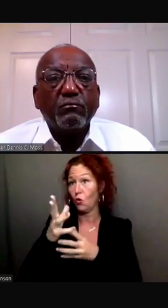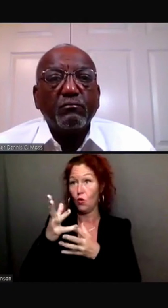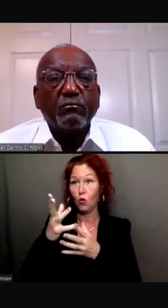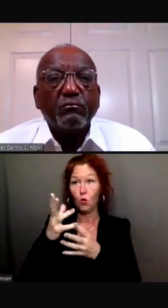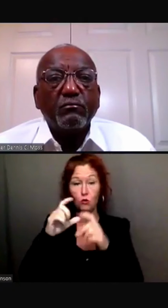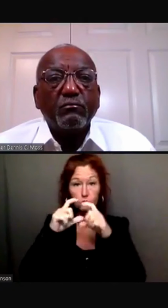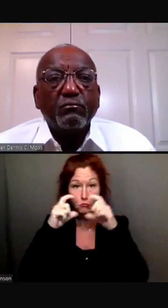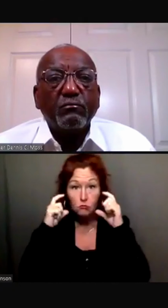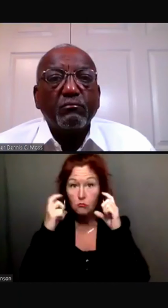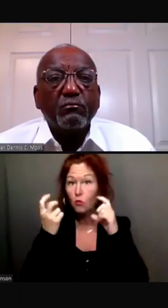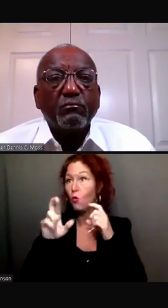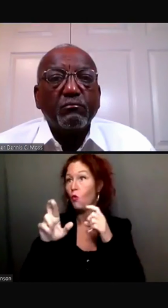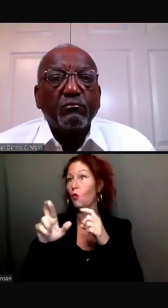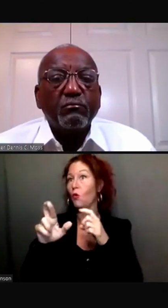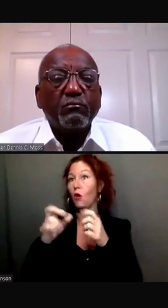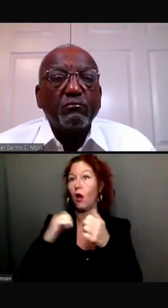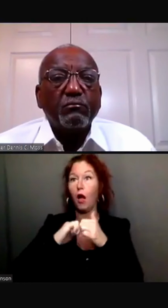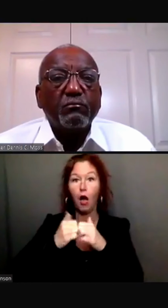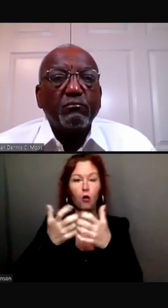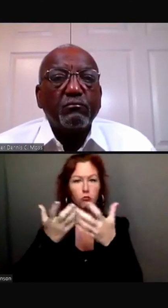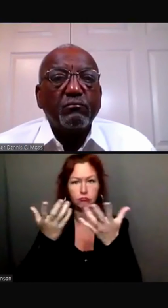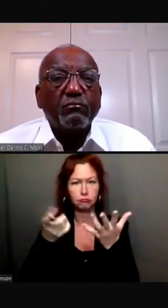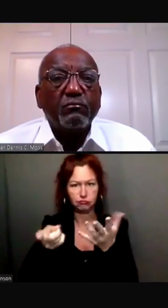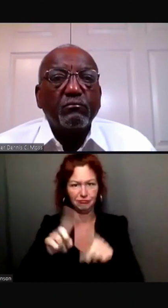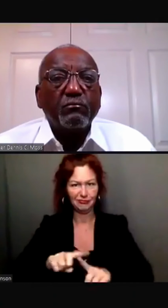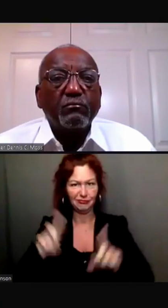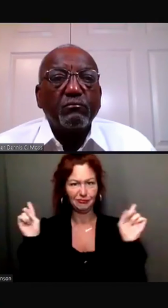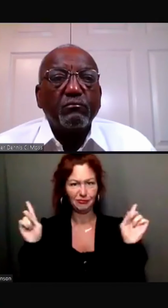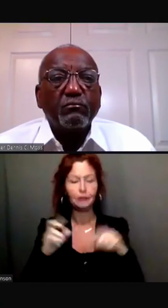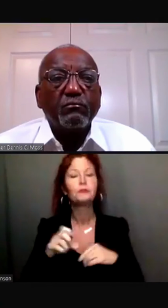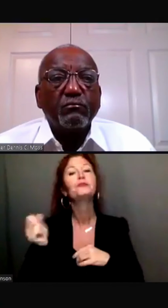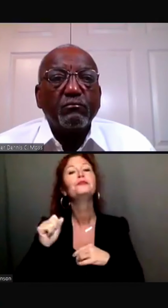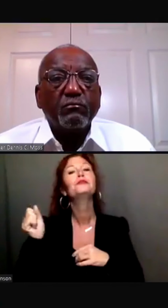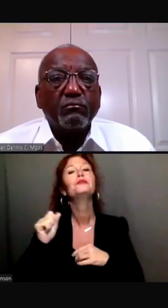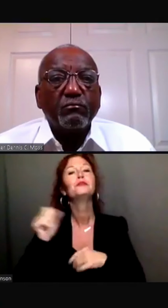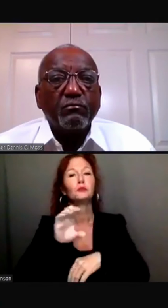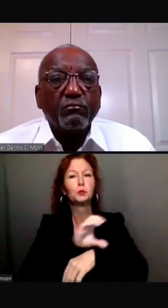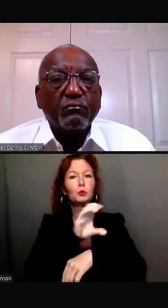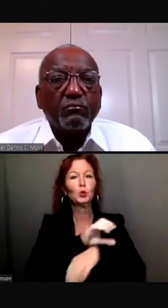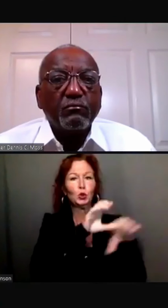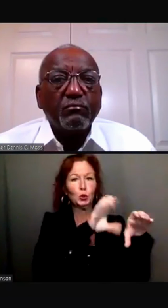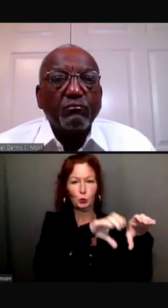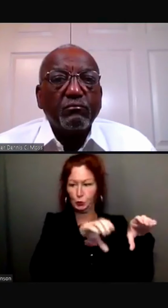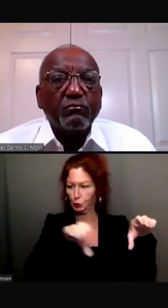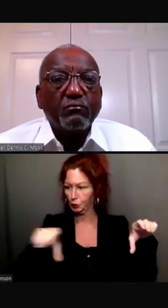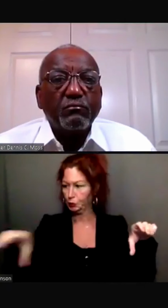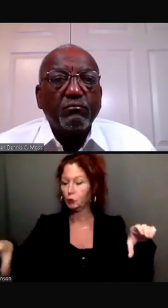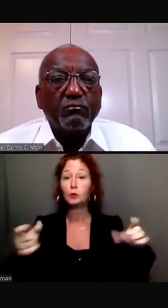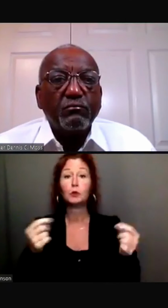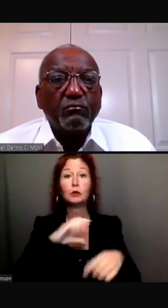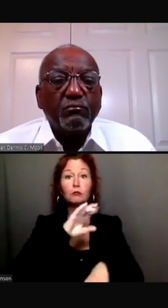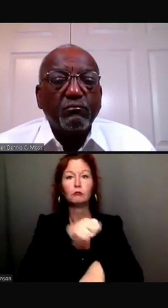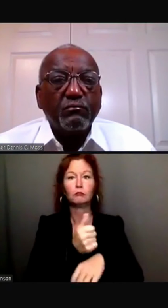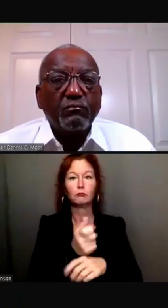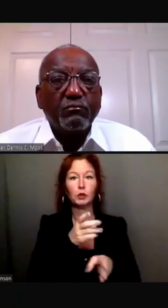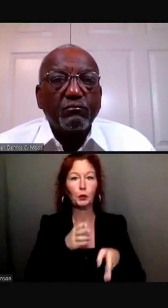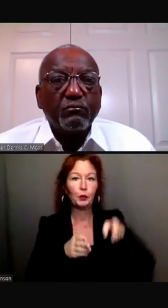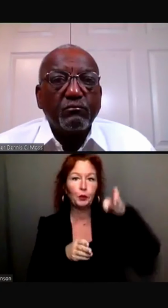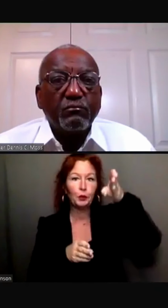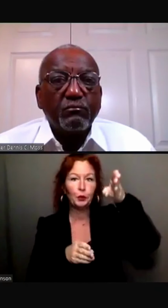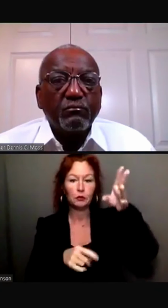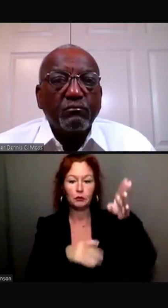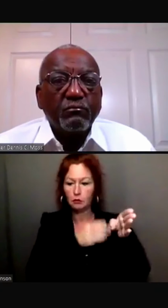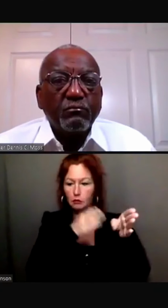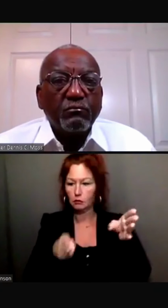dividers between the stations. And yes, when you walk in, you will get your temperature checked. You log in, and then you're given